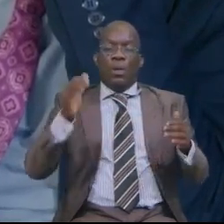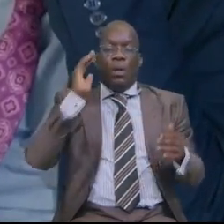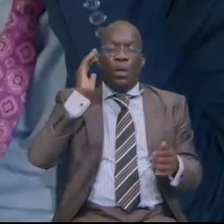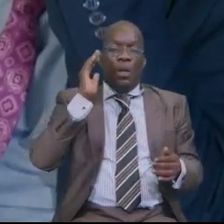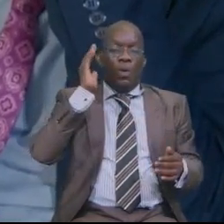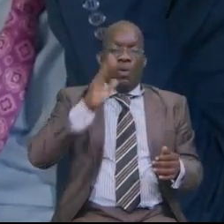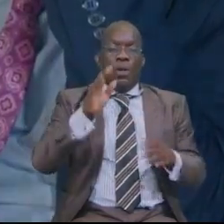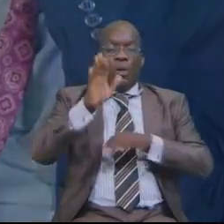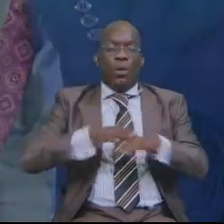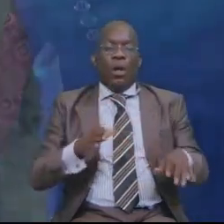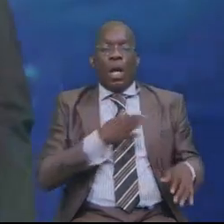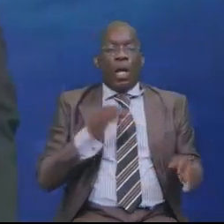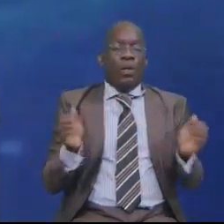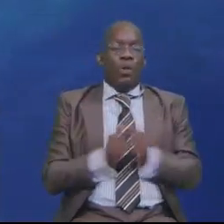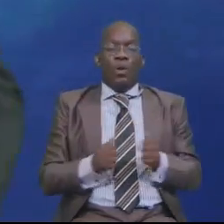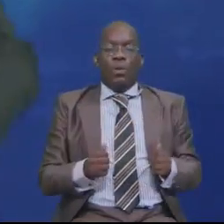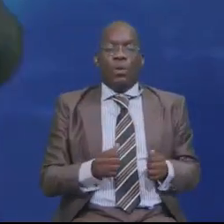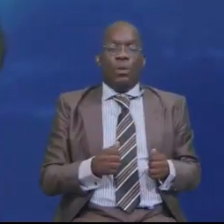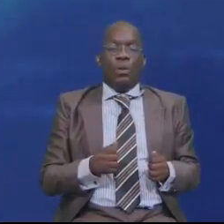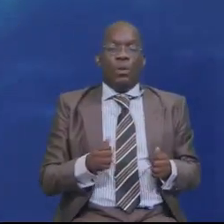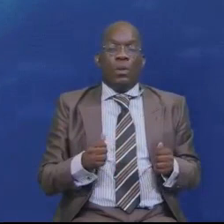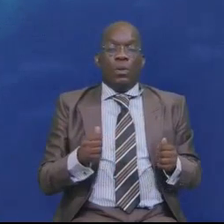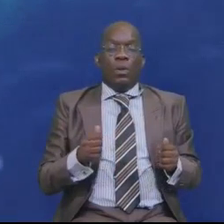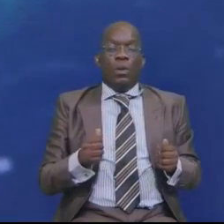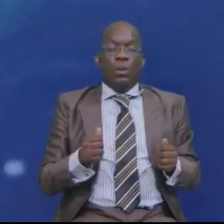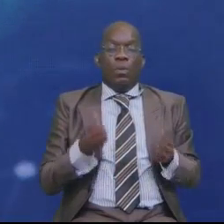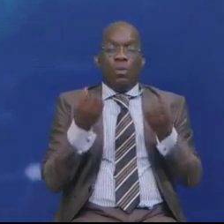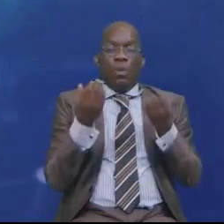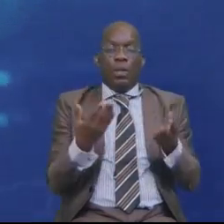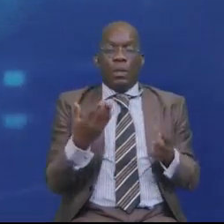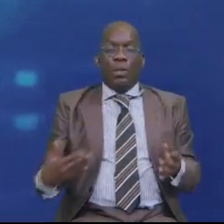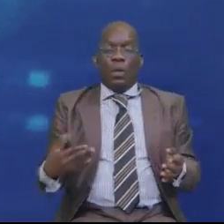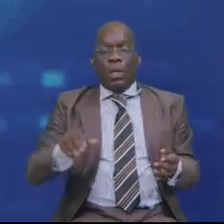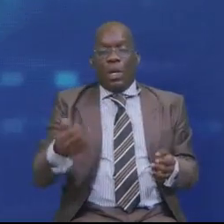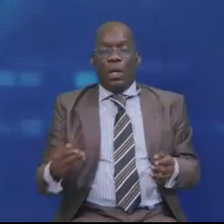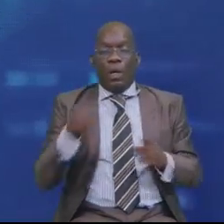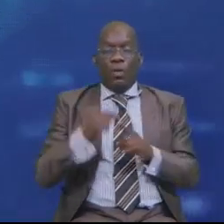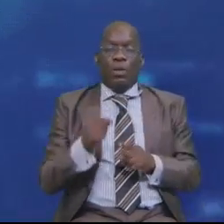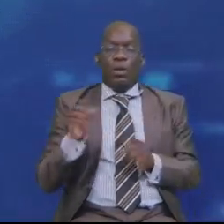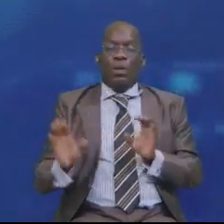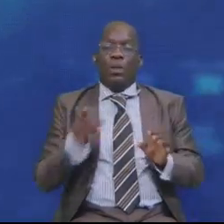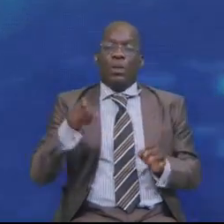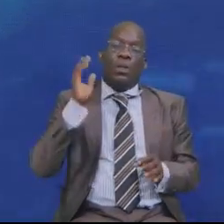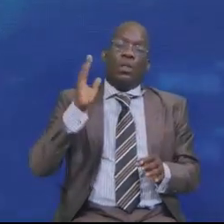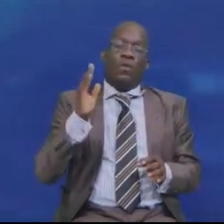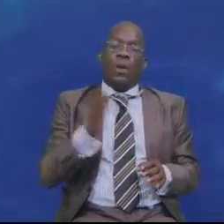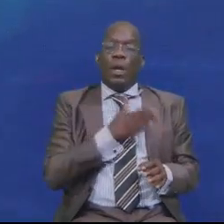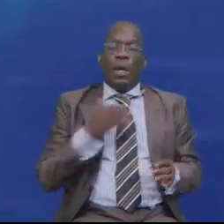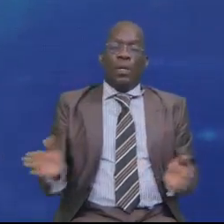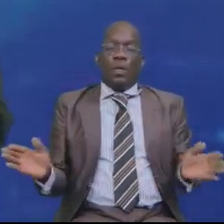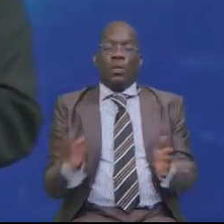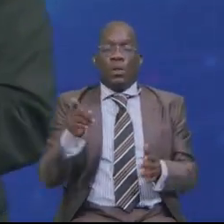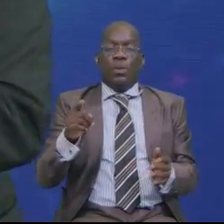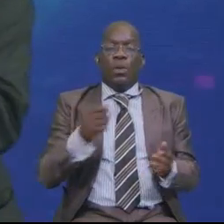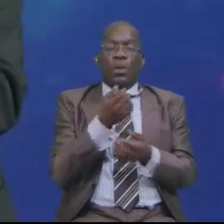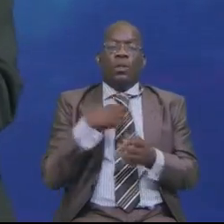he testify and exhort, saying, save yourself from this unto what generation?